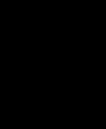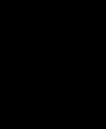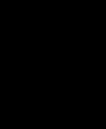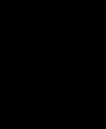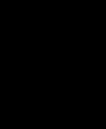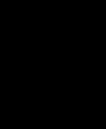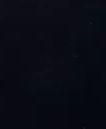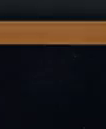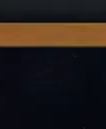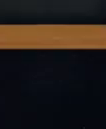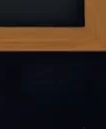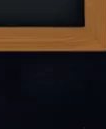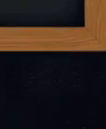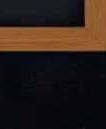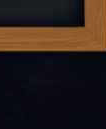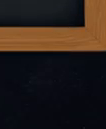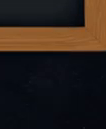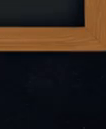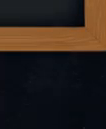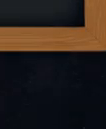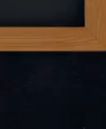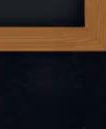national educator.